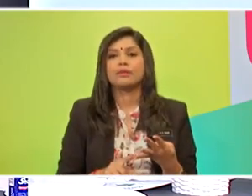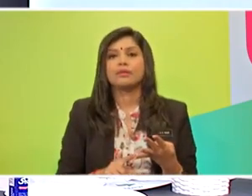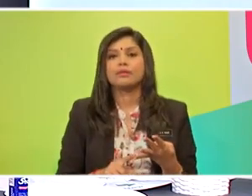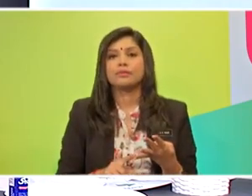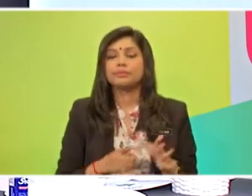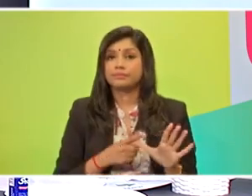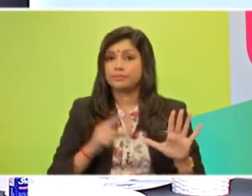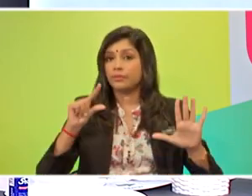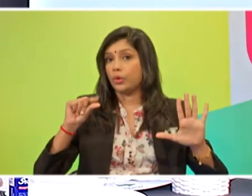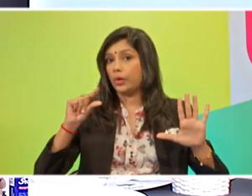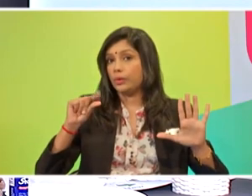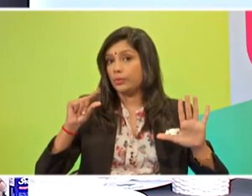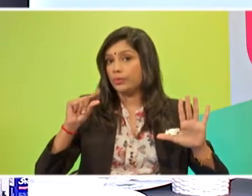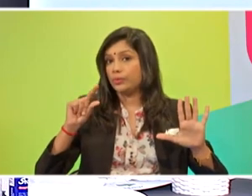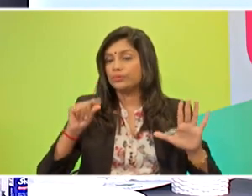Glue.